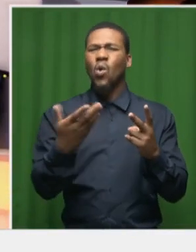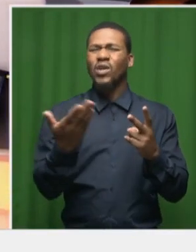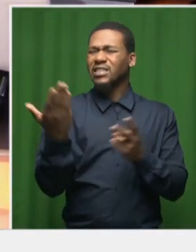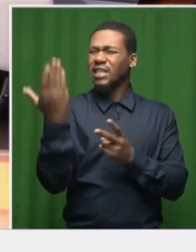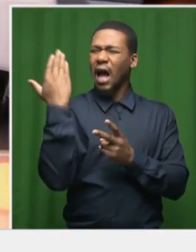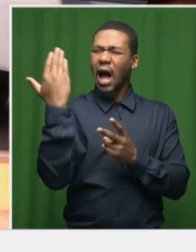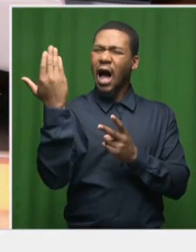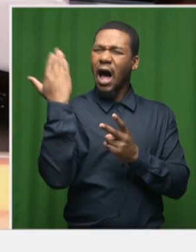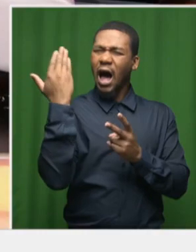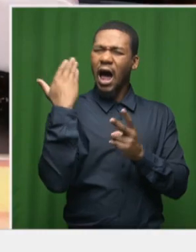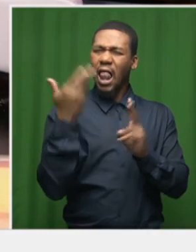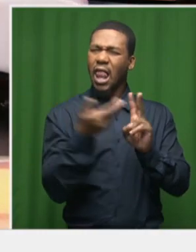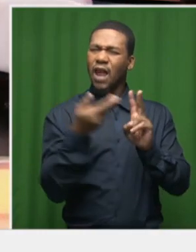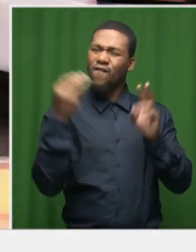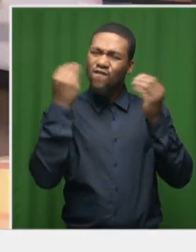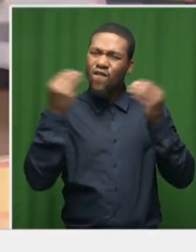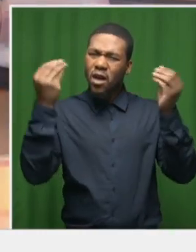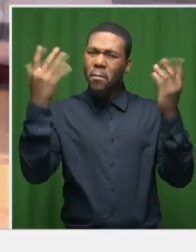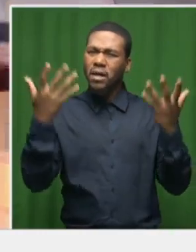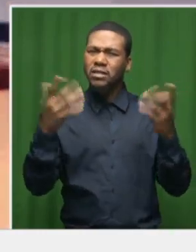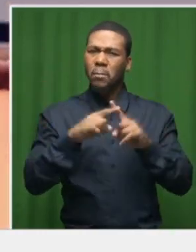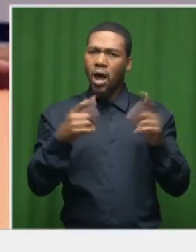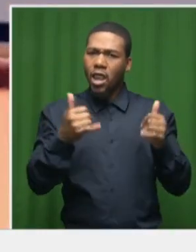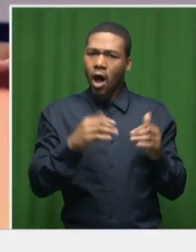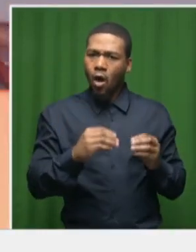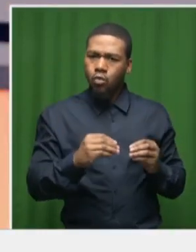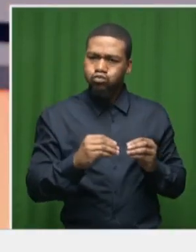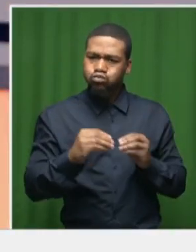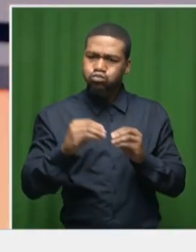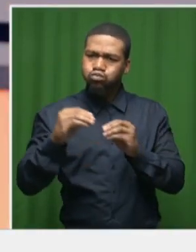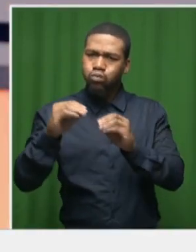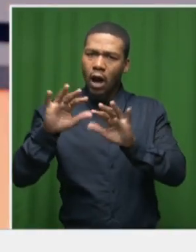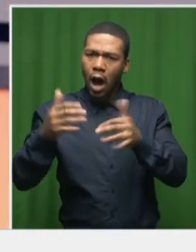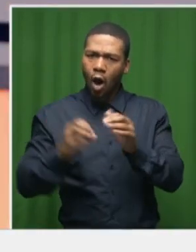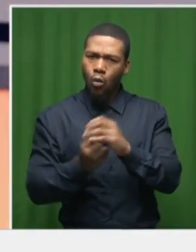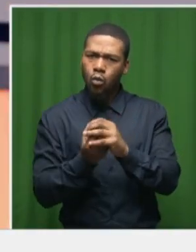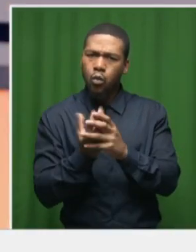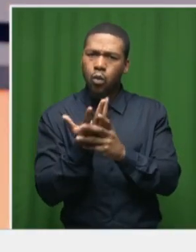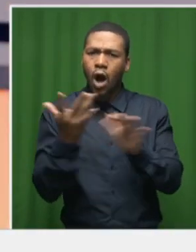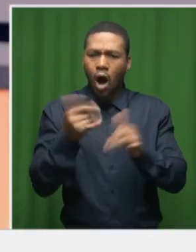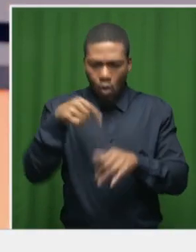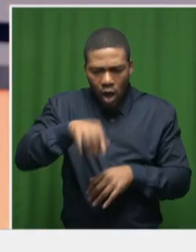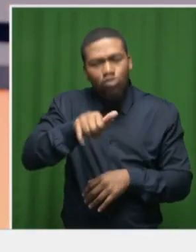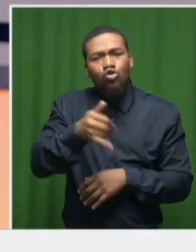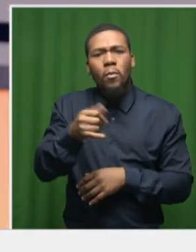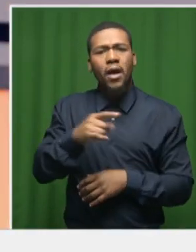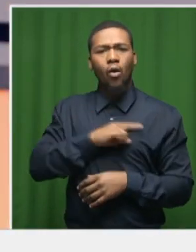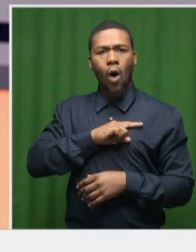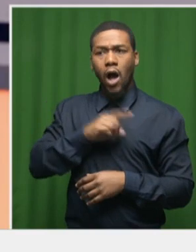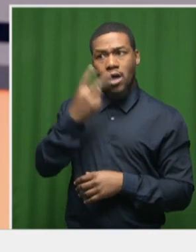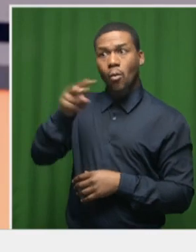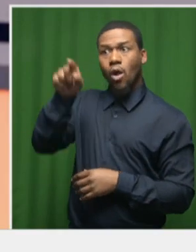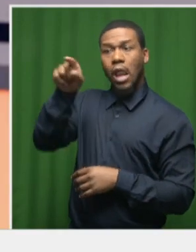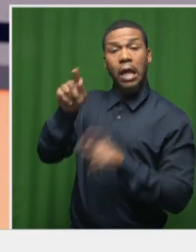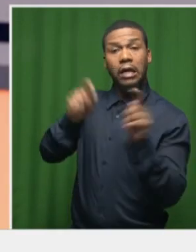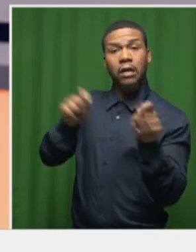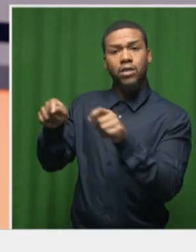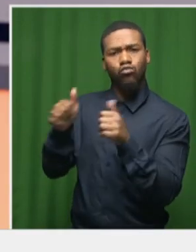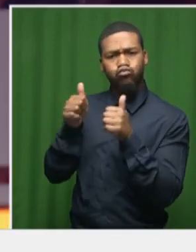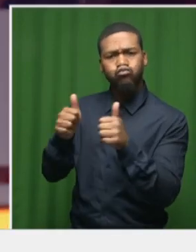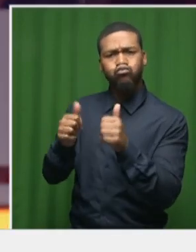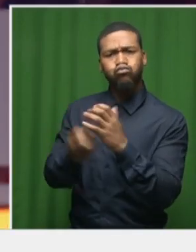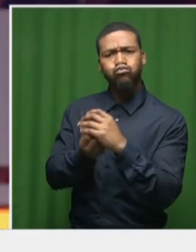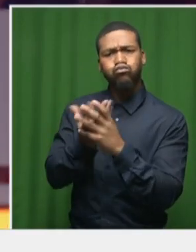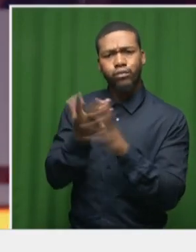have we moved, particularly in Joburg, because it seems Cape Town embraces it, but Joburg somehow was still a bit slow to move towards performance art. It's a